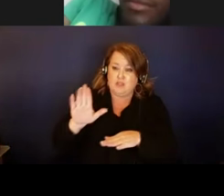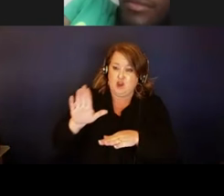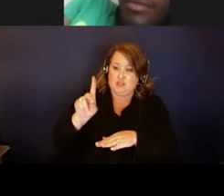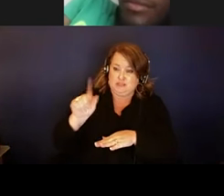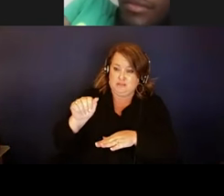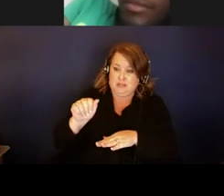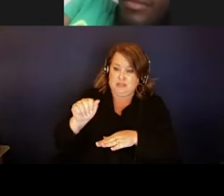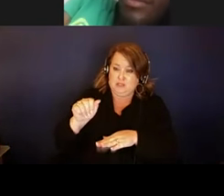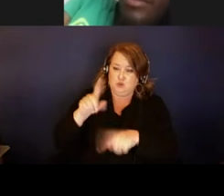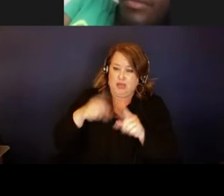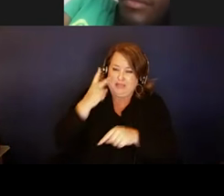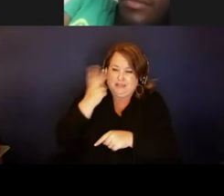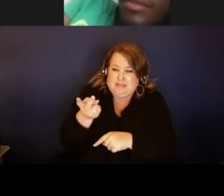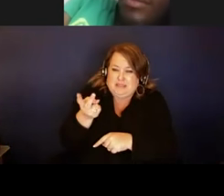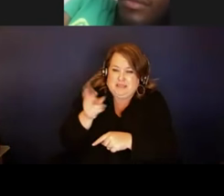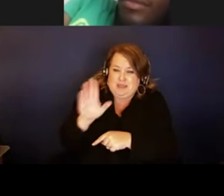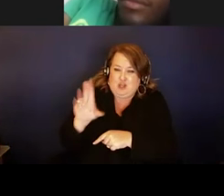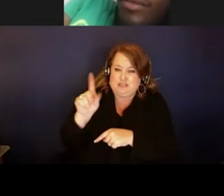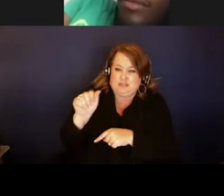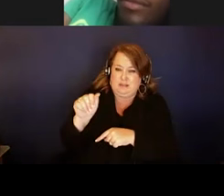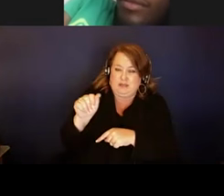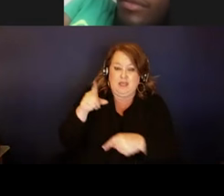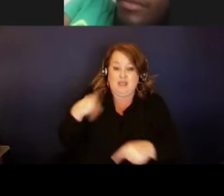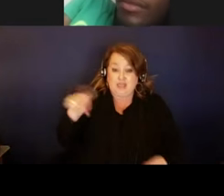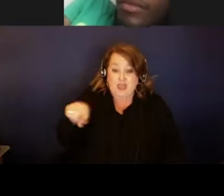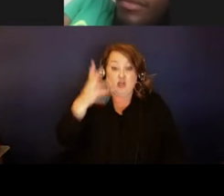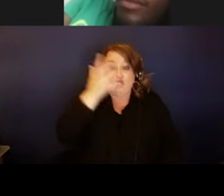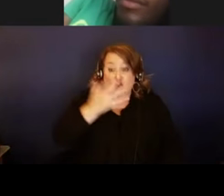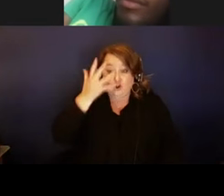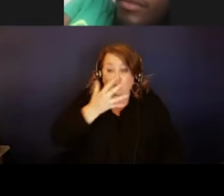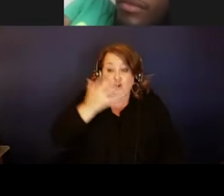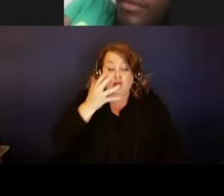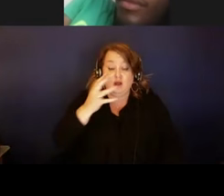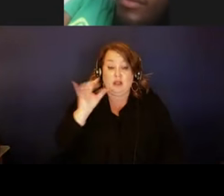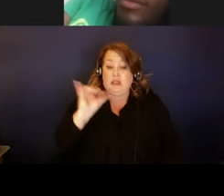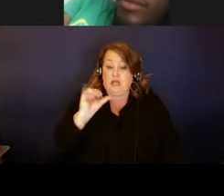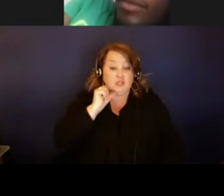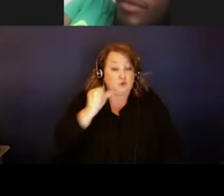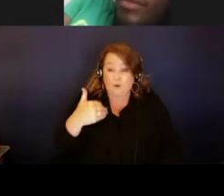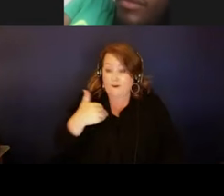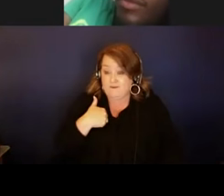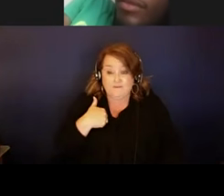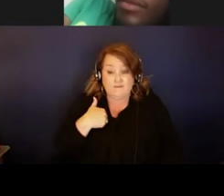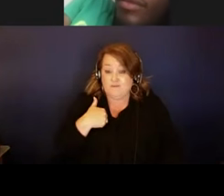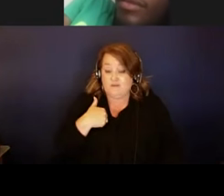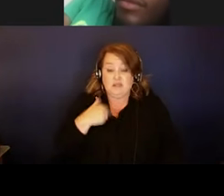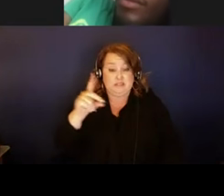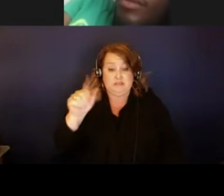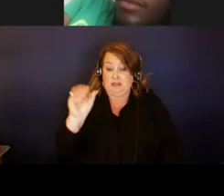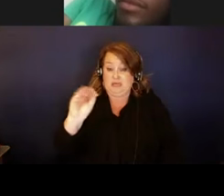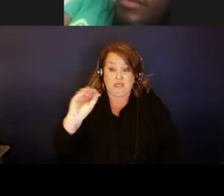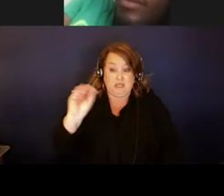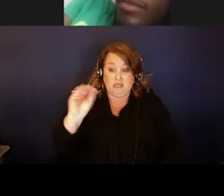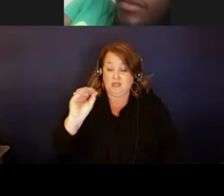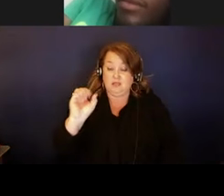them. So they look like they don't have any disability.